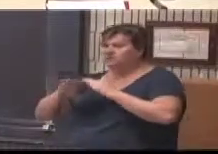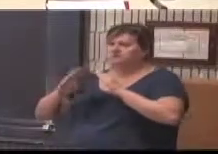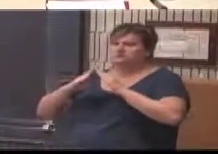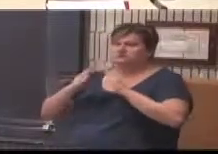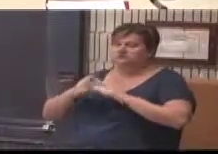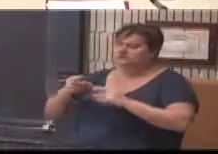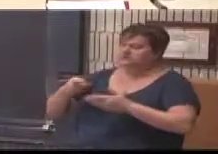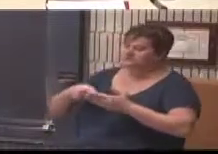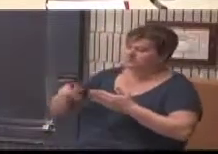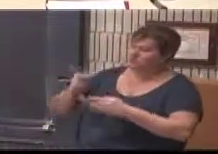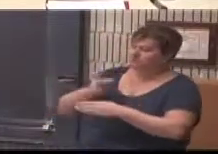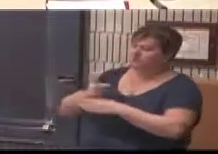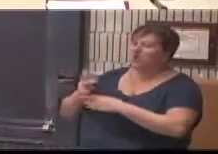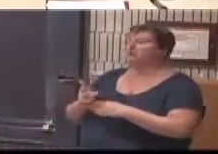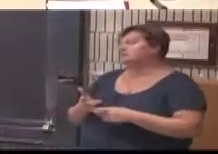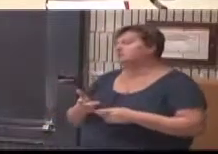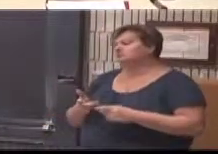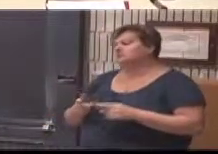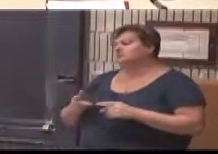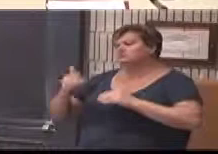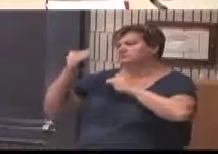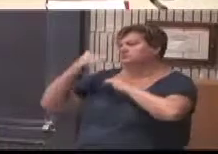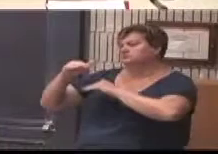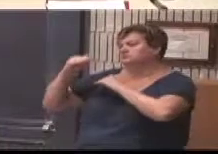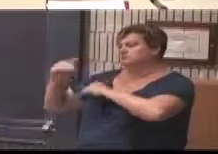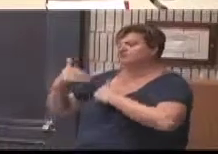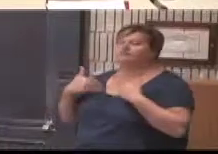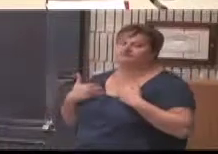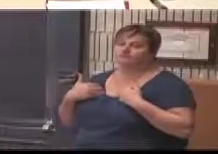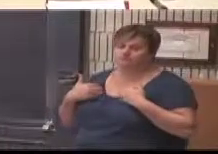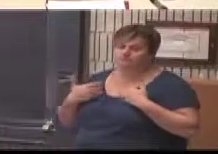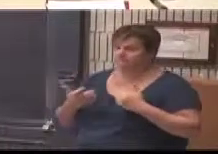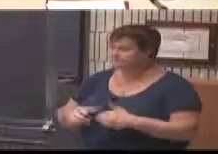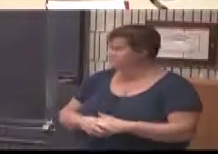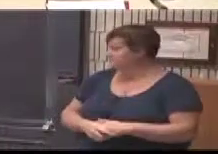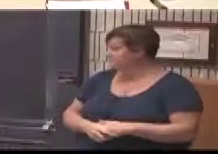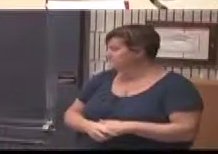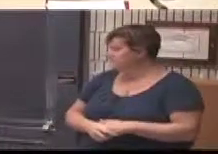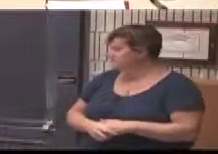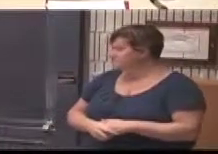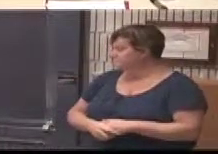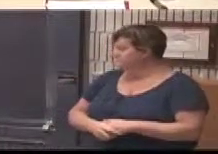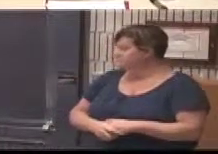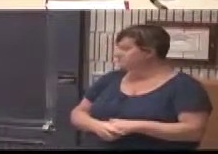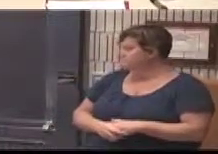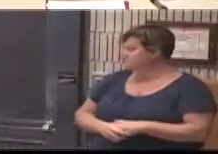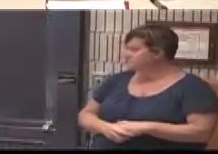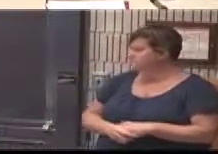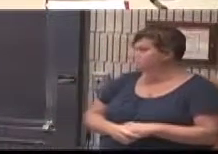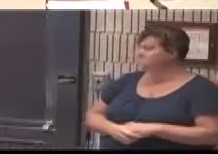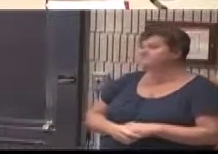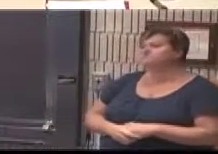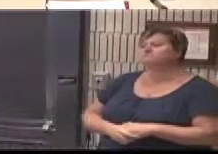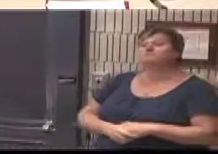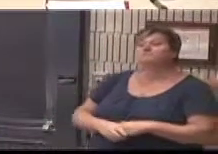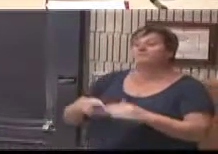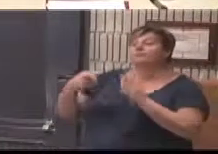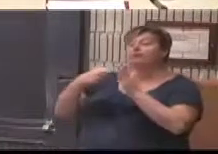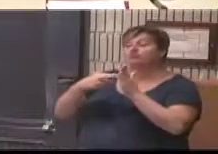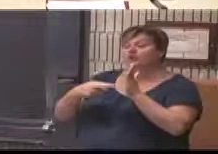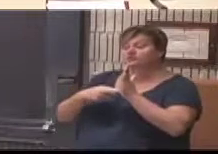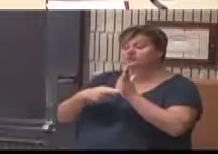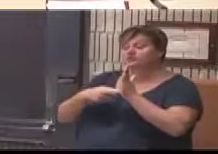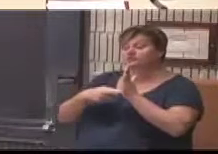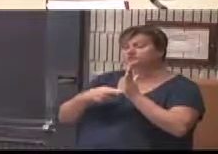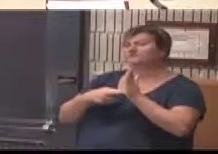park. So there's definitely a lot of limitations on the healthcare that make it harder to get the actual diagnosis. The registry